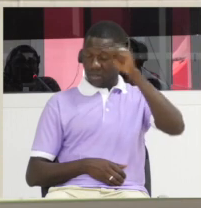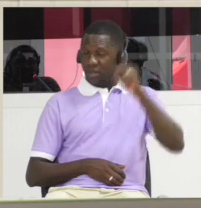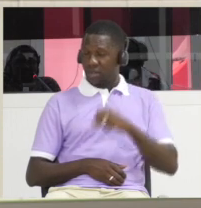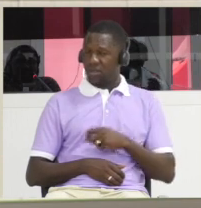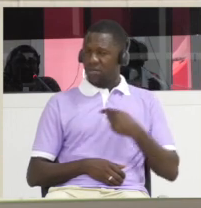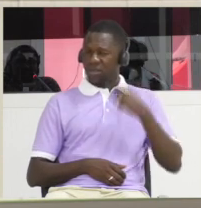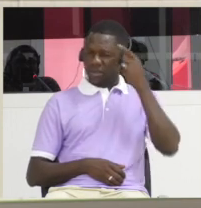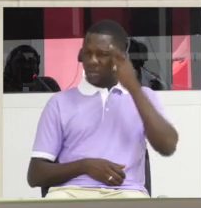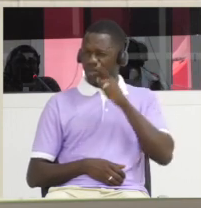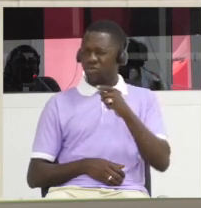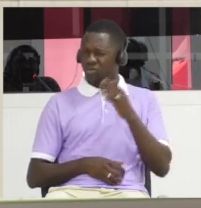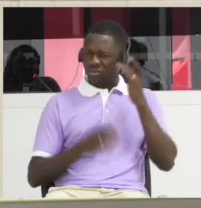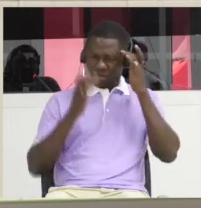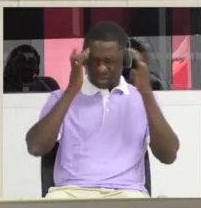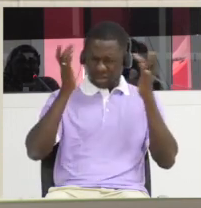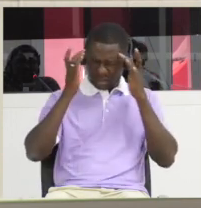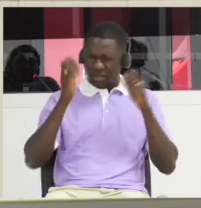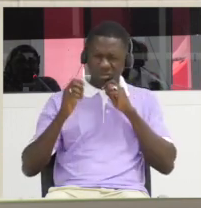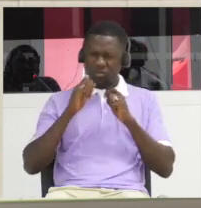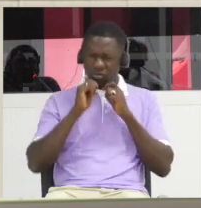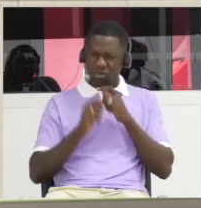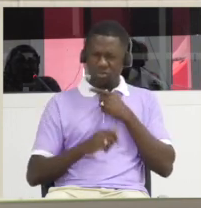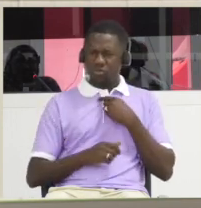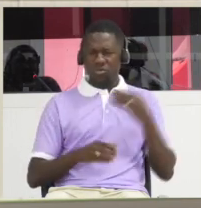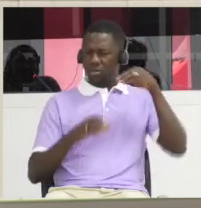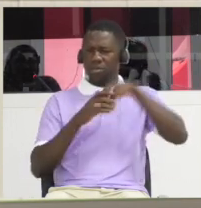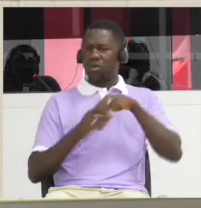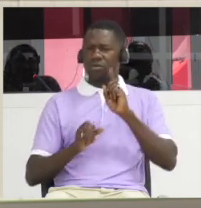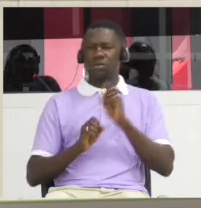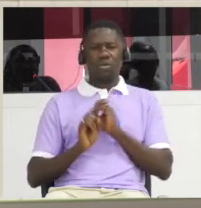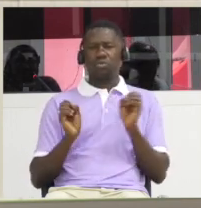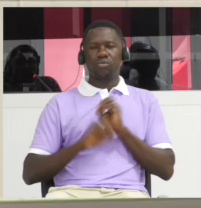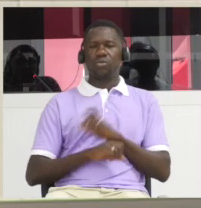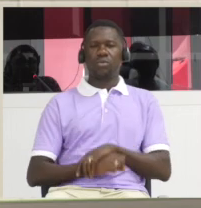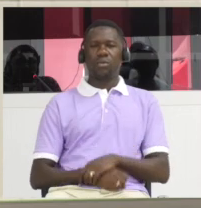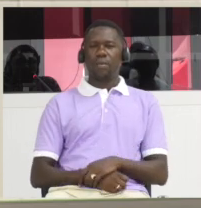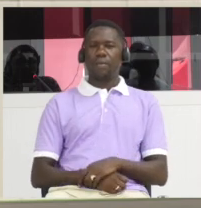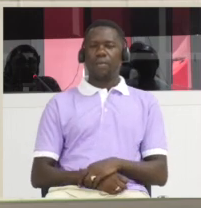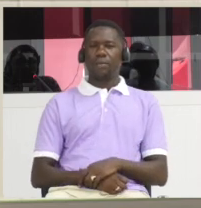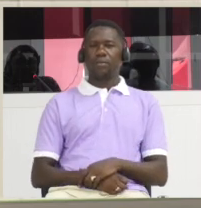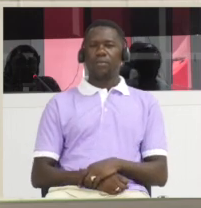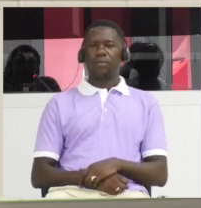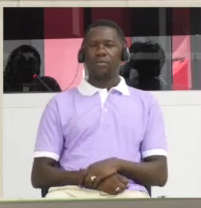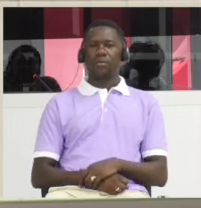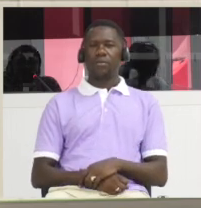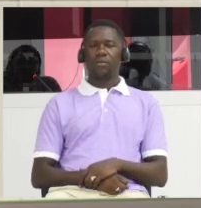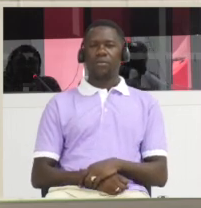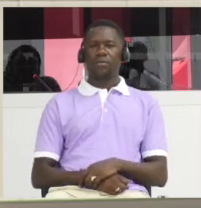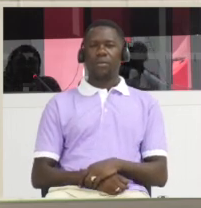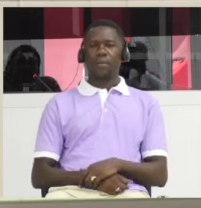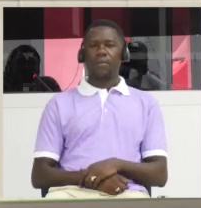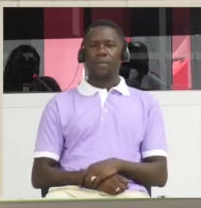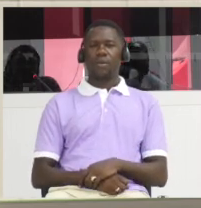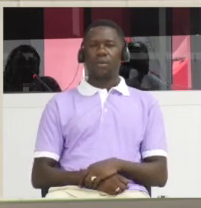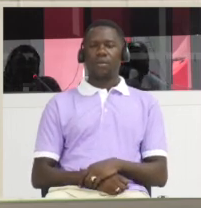that. So it is your suggestion that these two theories, against Sehu Saveli and against